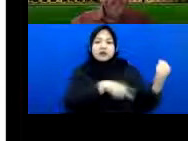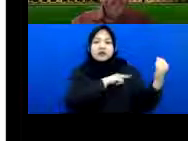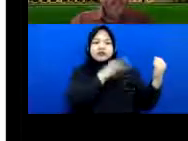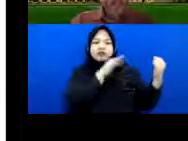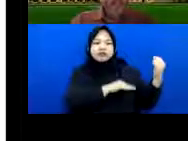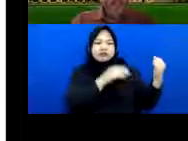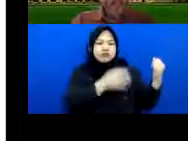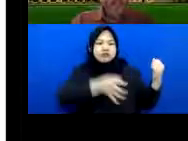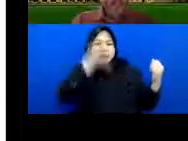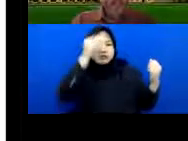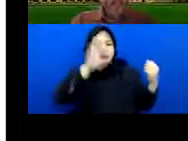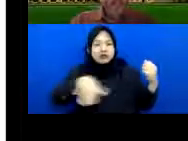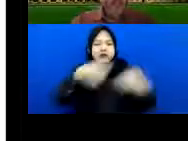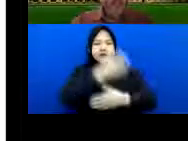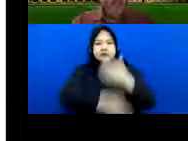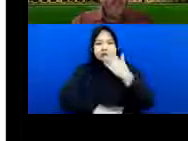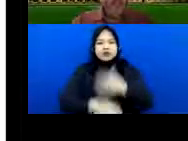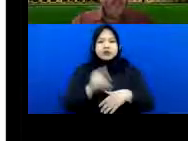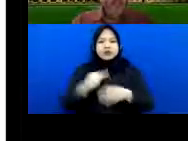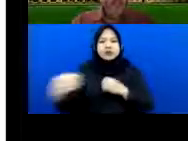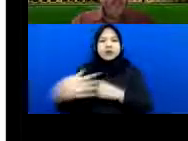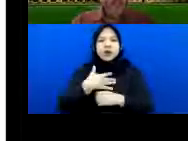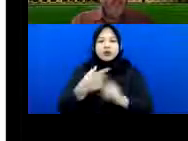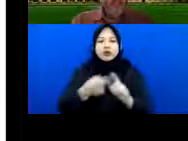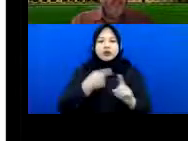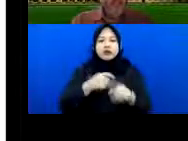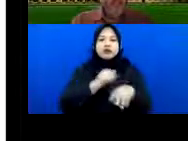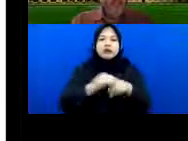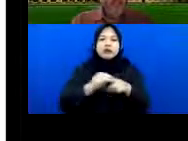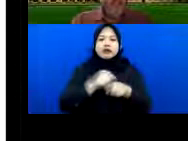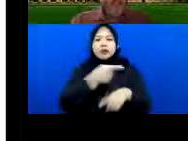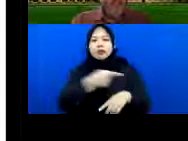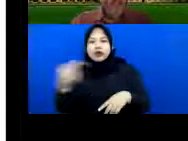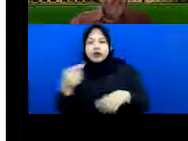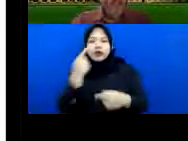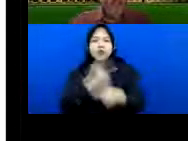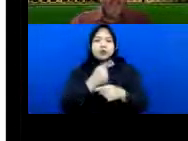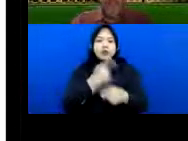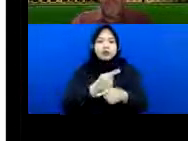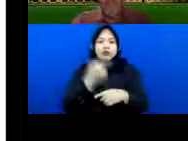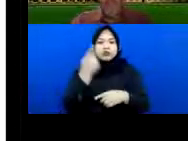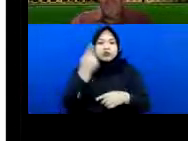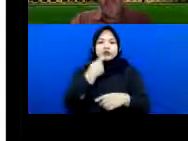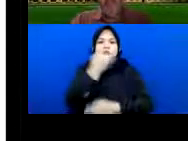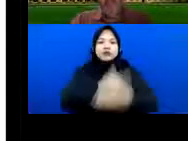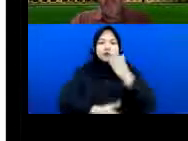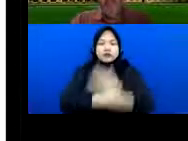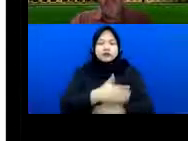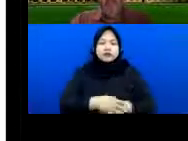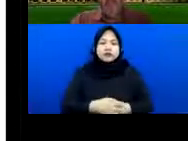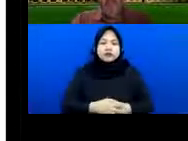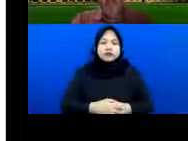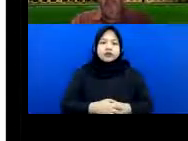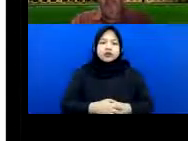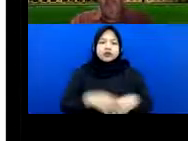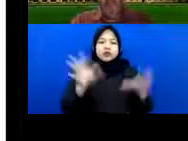understand children with disability are influenced by the lack of training of teachers regarding disability. The low